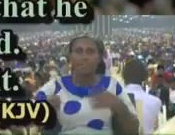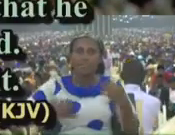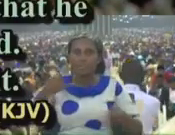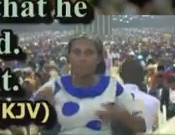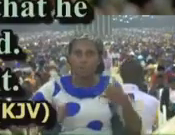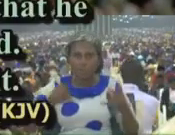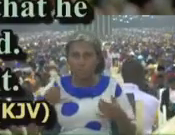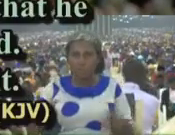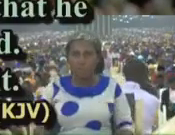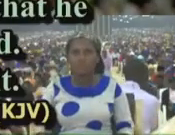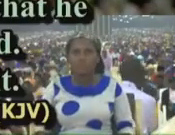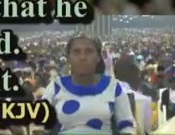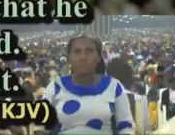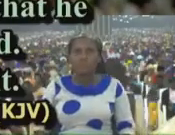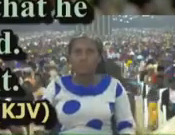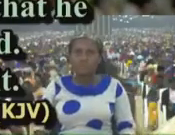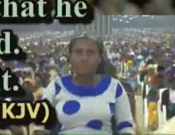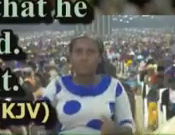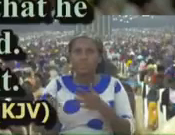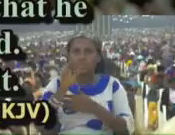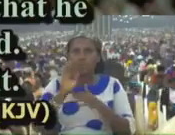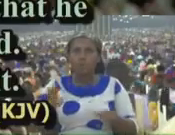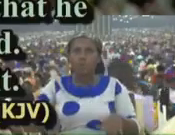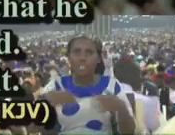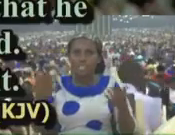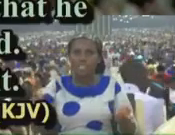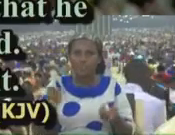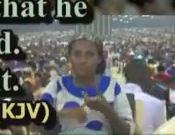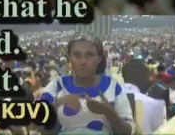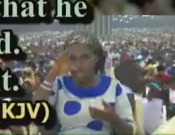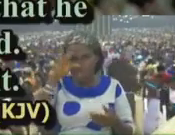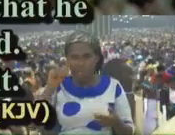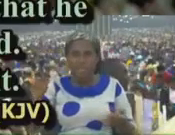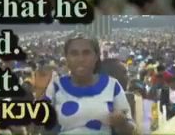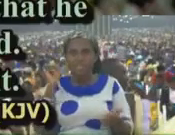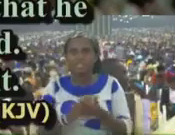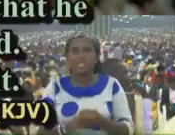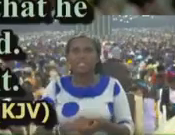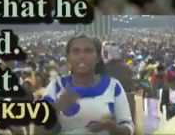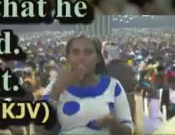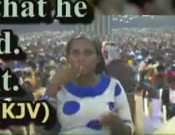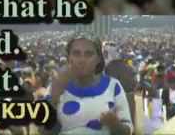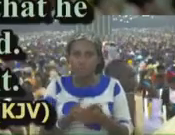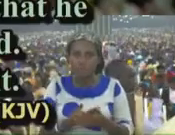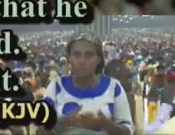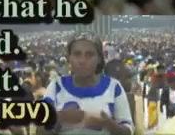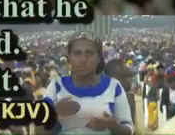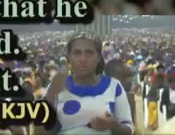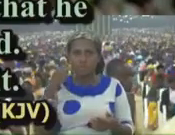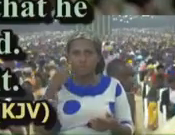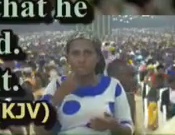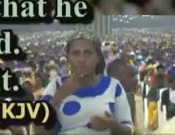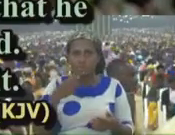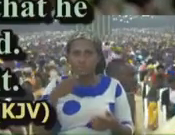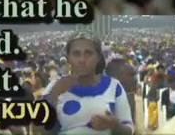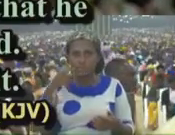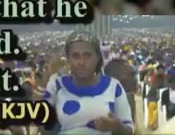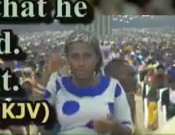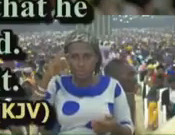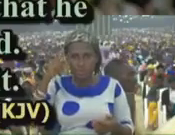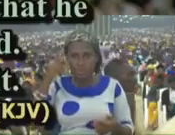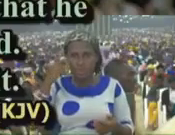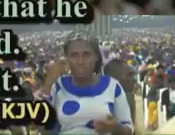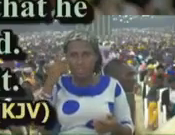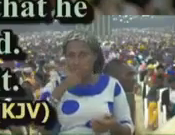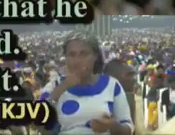says, God gives to a man that is good in his sight wisdom, knowledge,